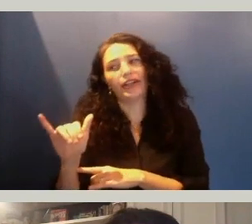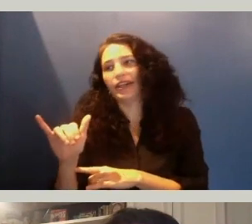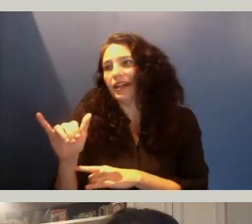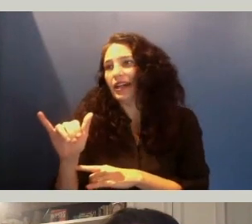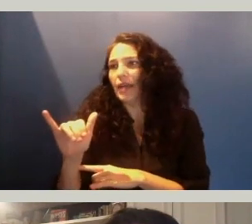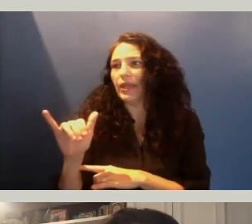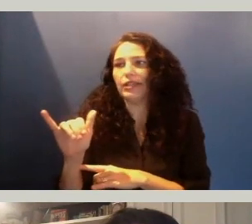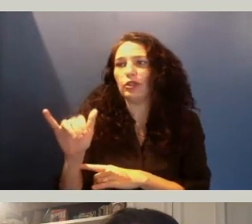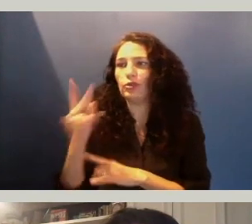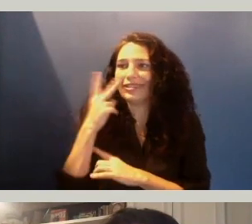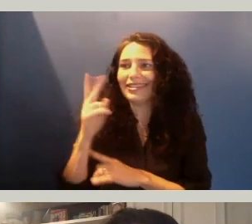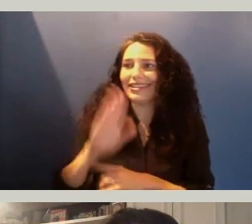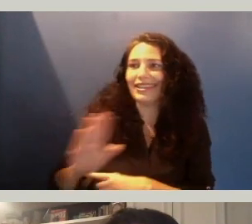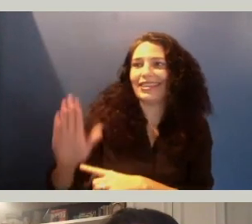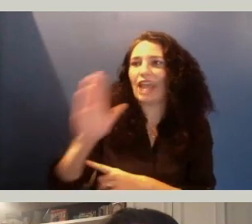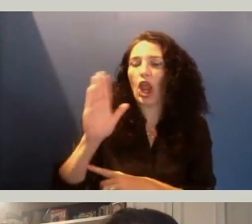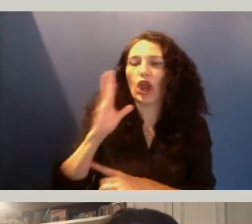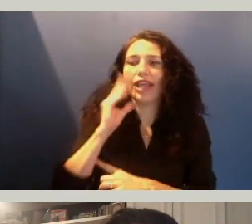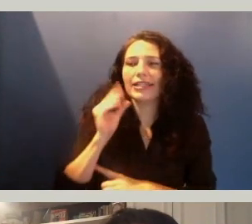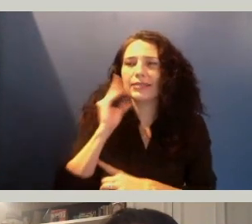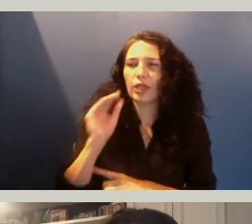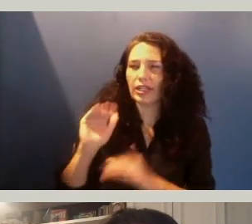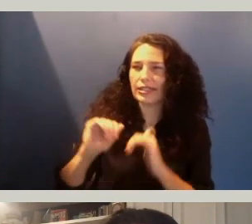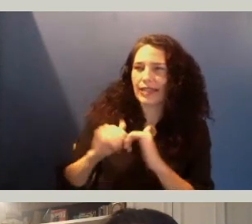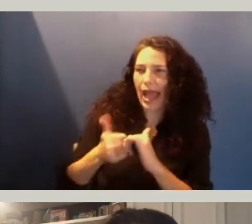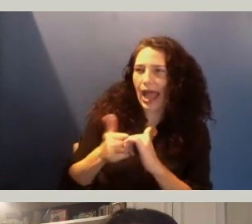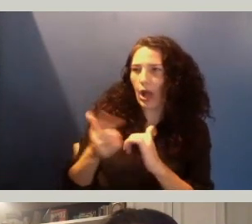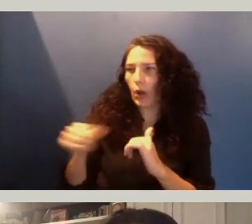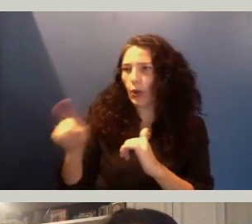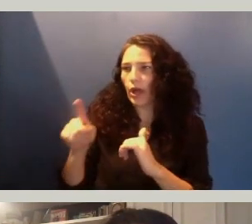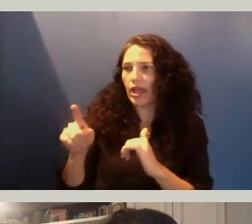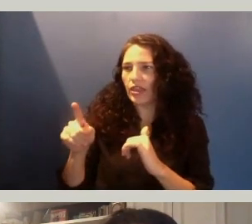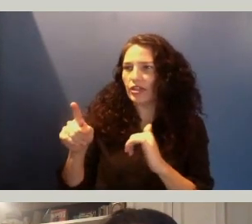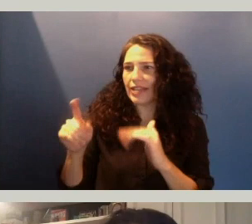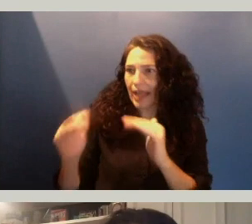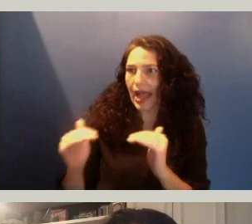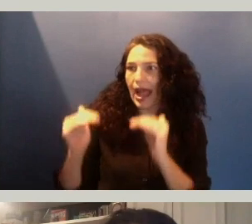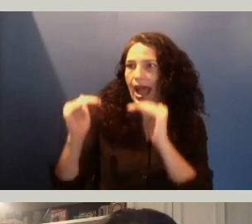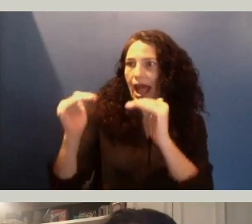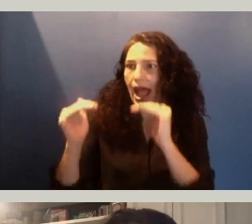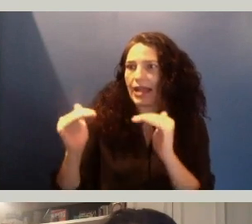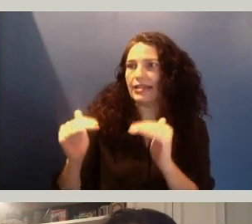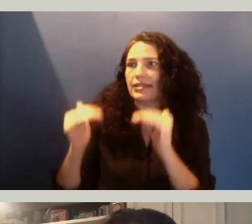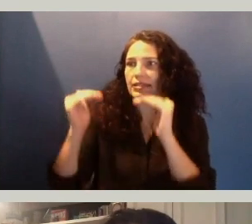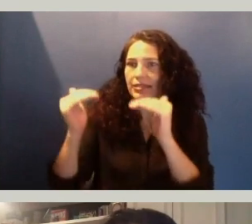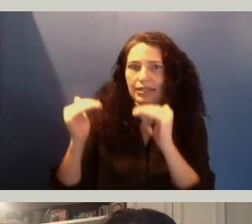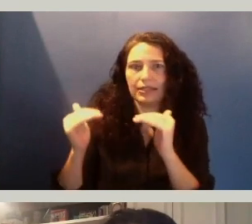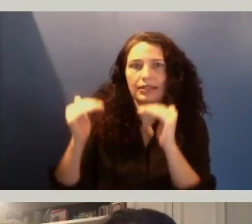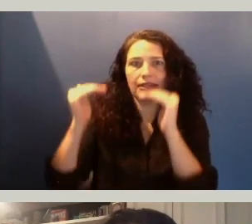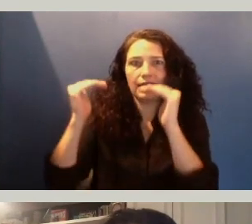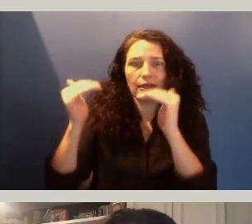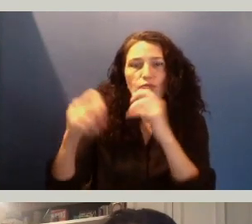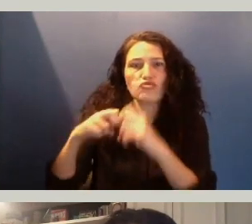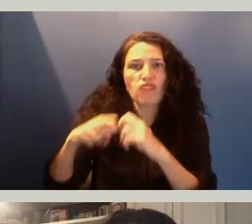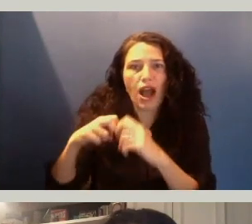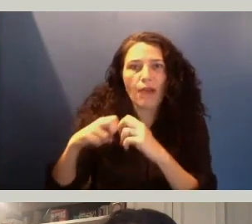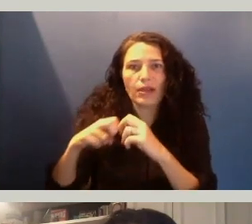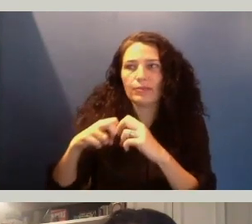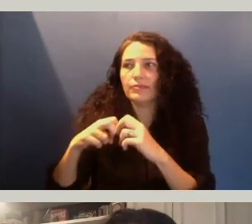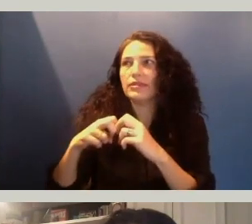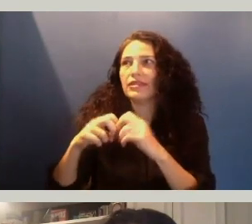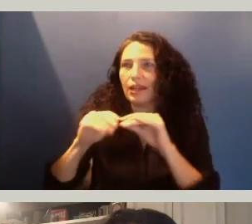their experience the kind of heightened manifestation of problems that are really